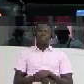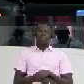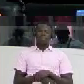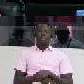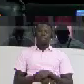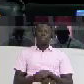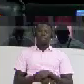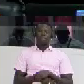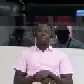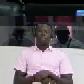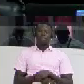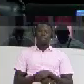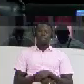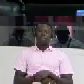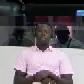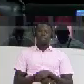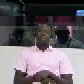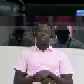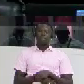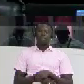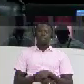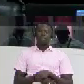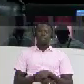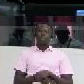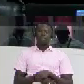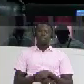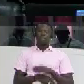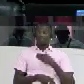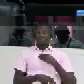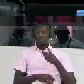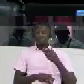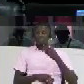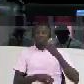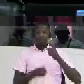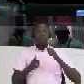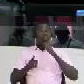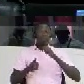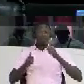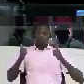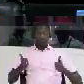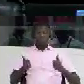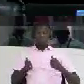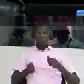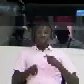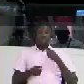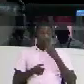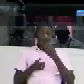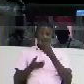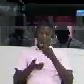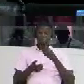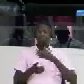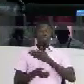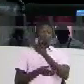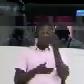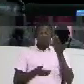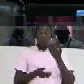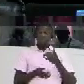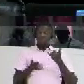luwaa. As the chairman mentioned this morning, we are currently investigating the witch hunting